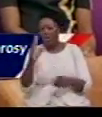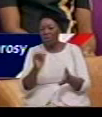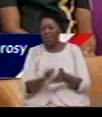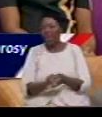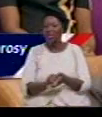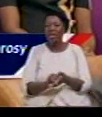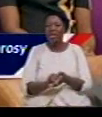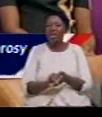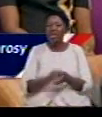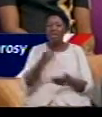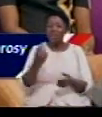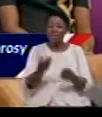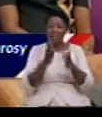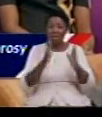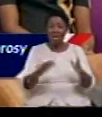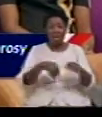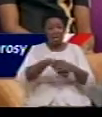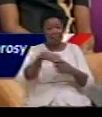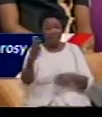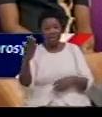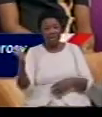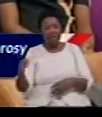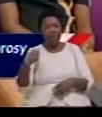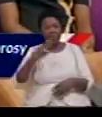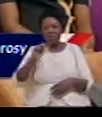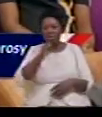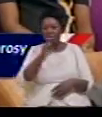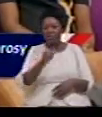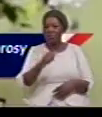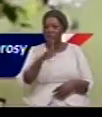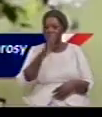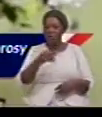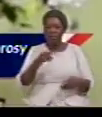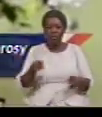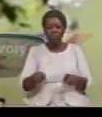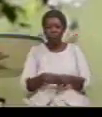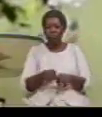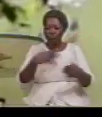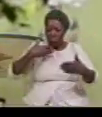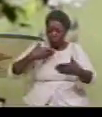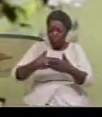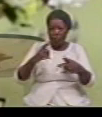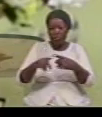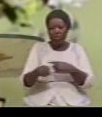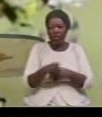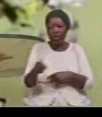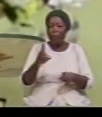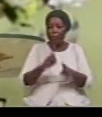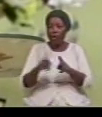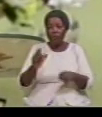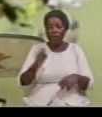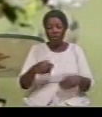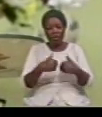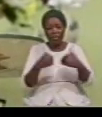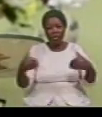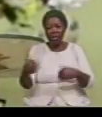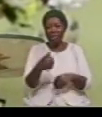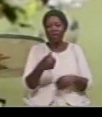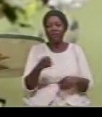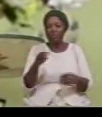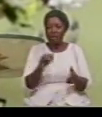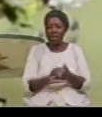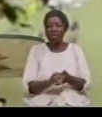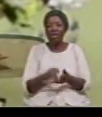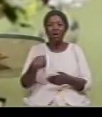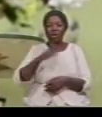or stain other believers from committing sin. Thank you, my brother. The following lessons on how leprosy appears on a person